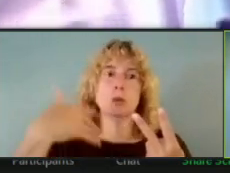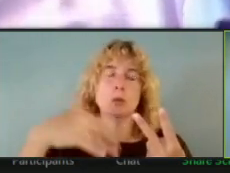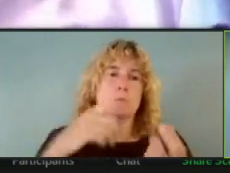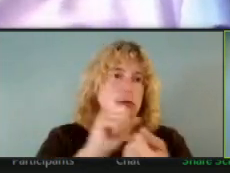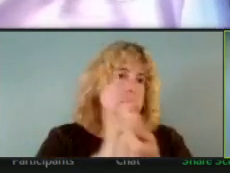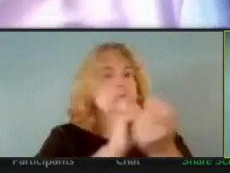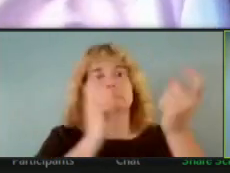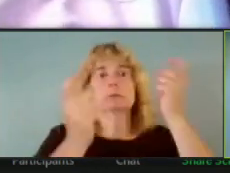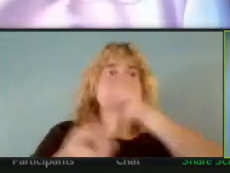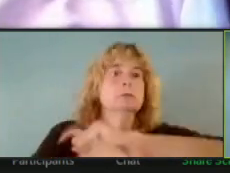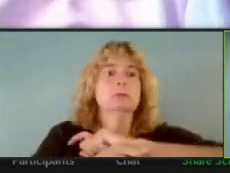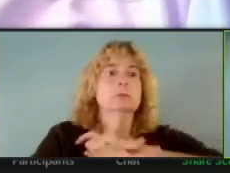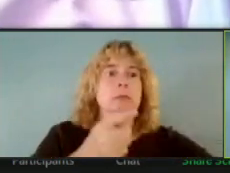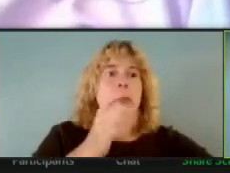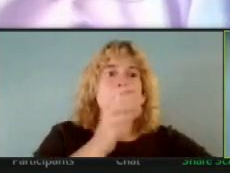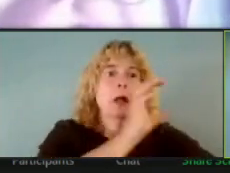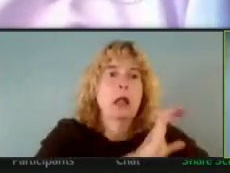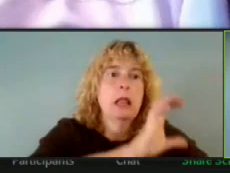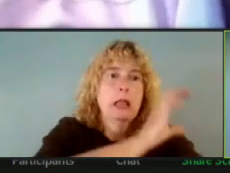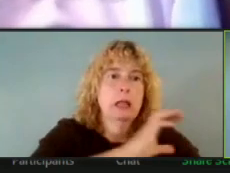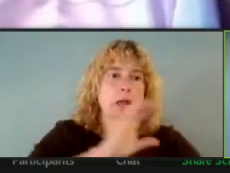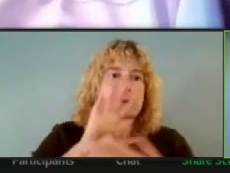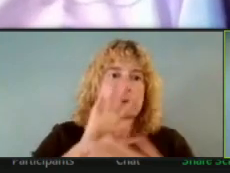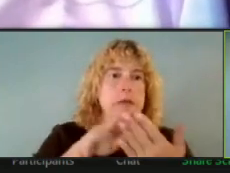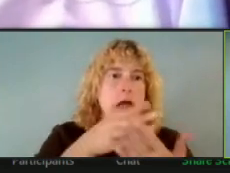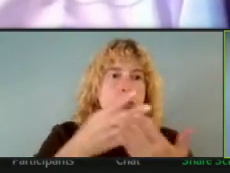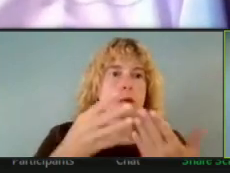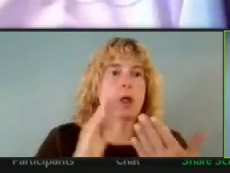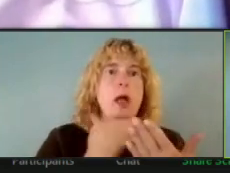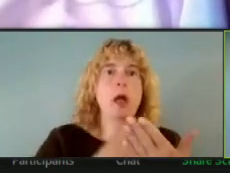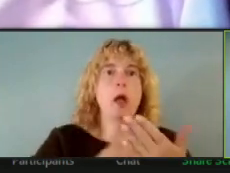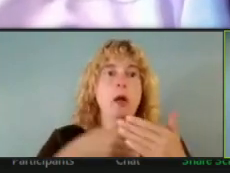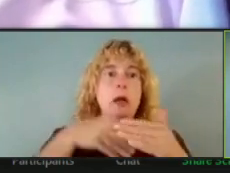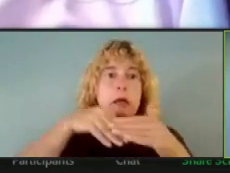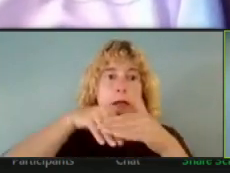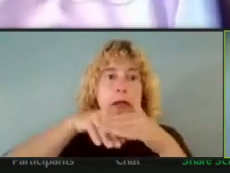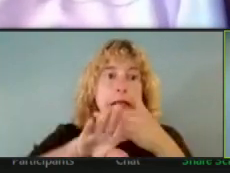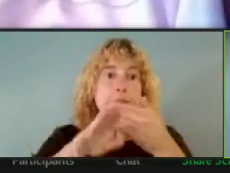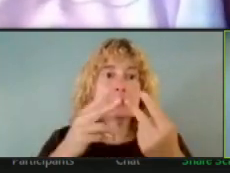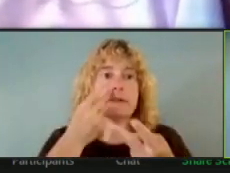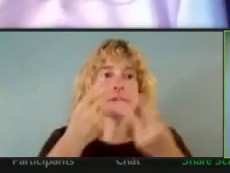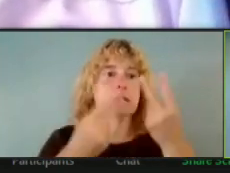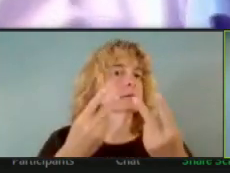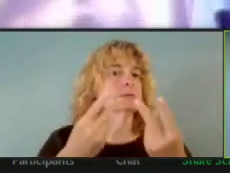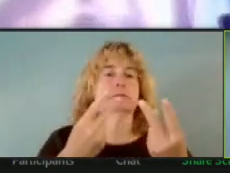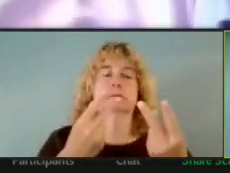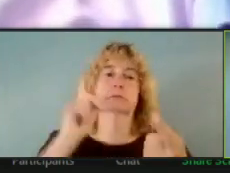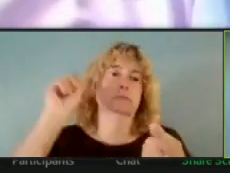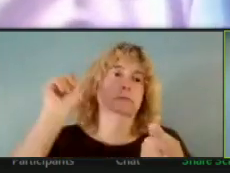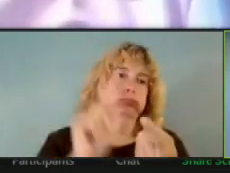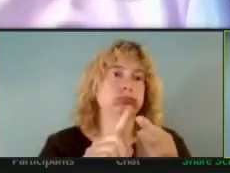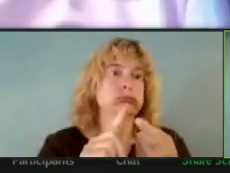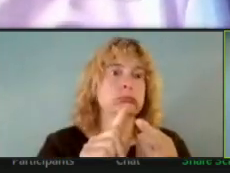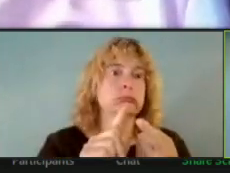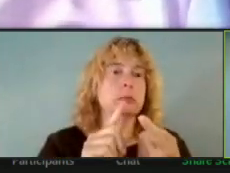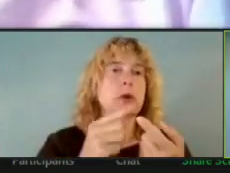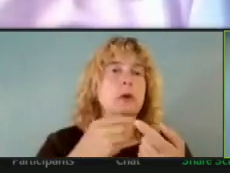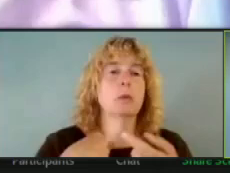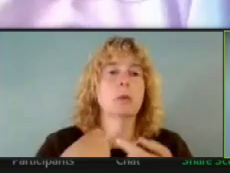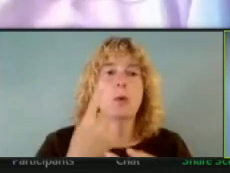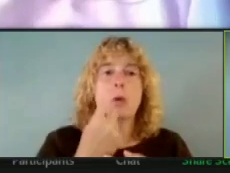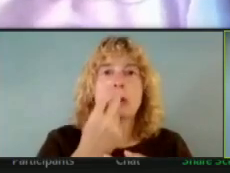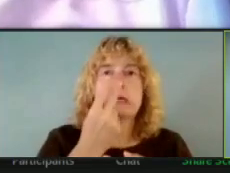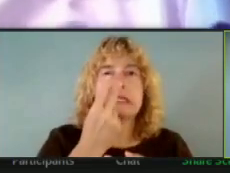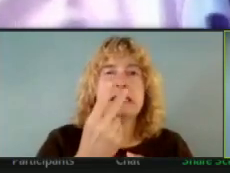really decreased our in-visit patient experiences. And so we were only seeing,